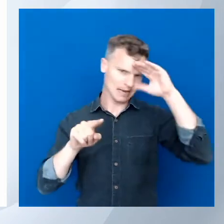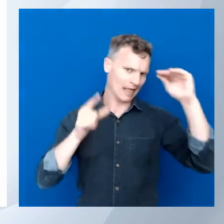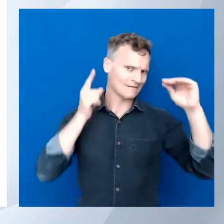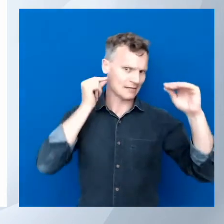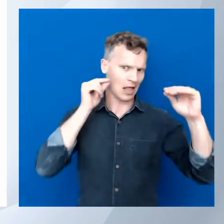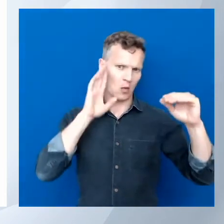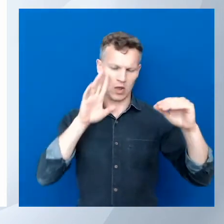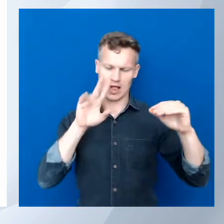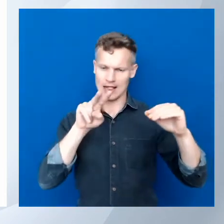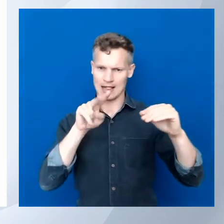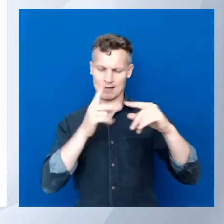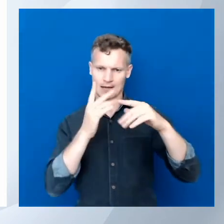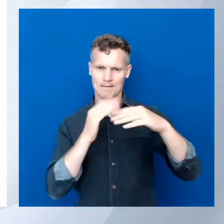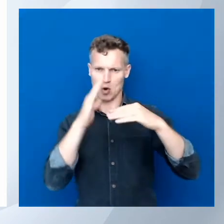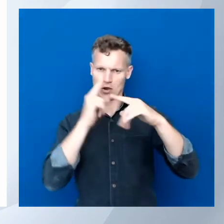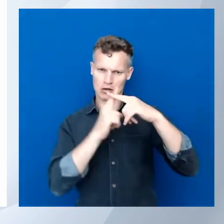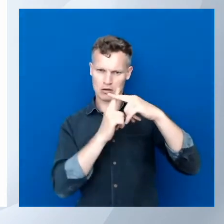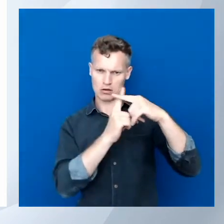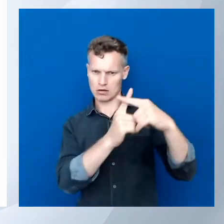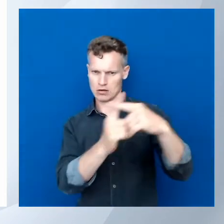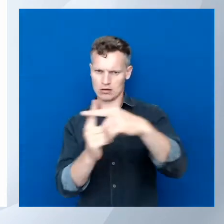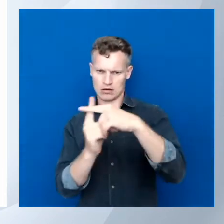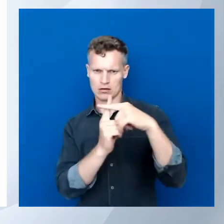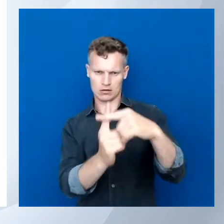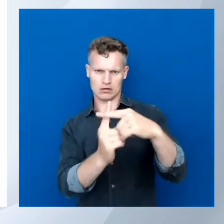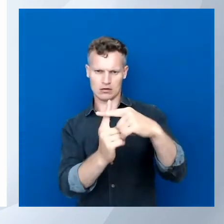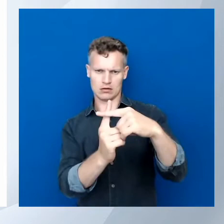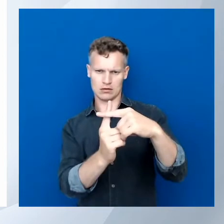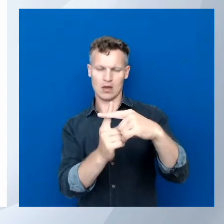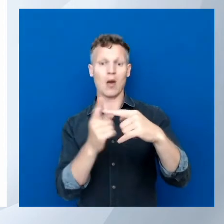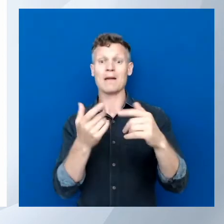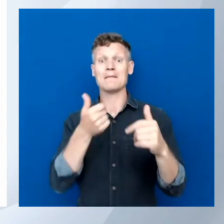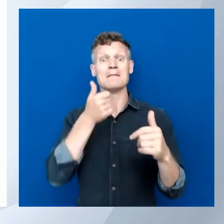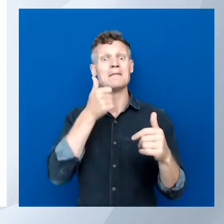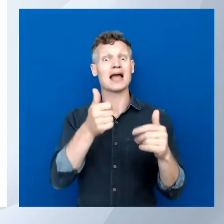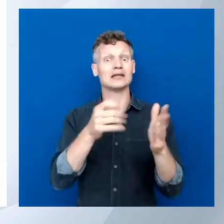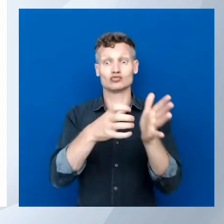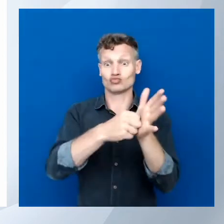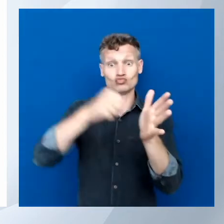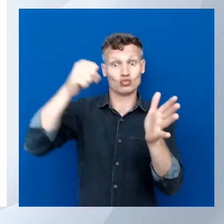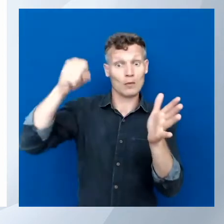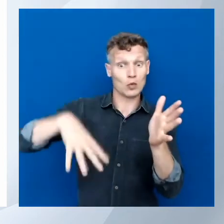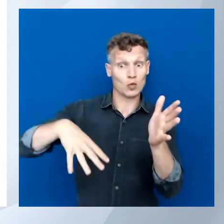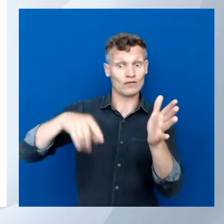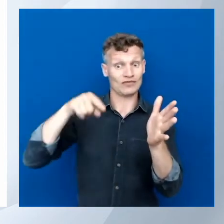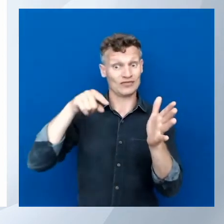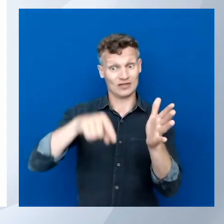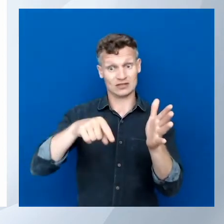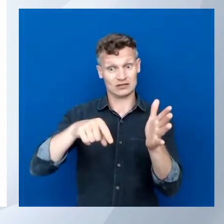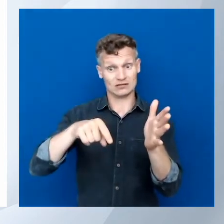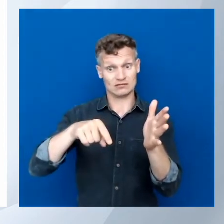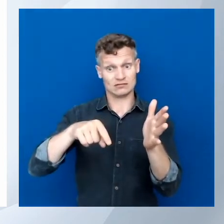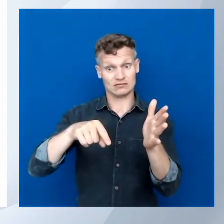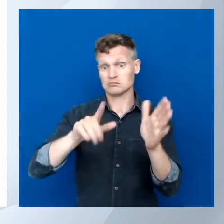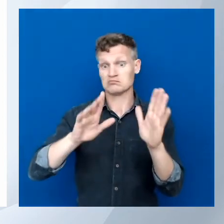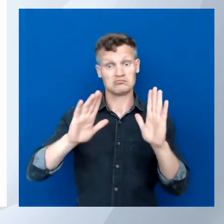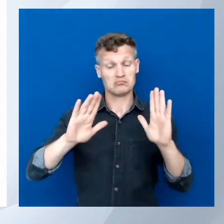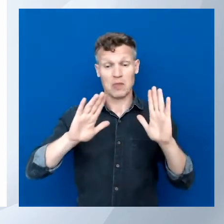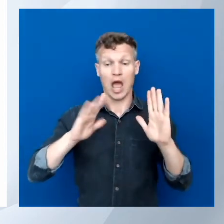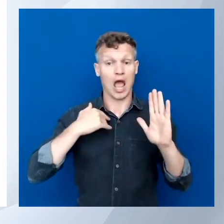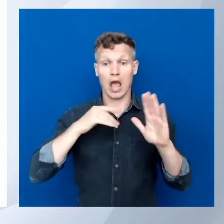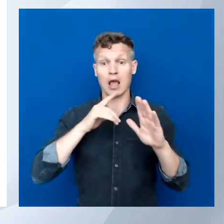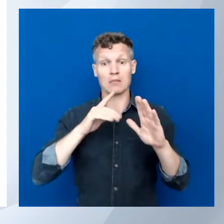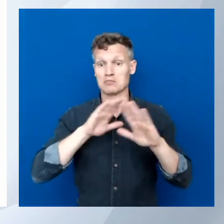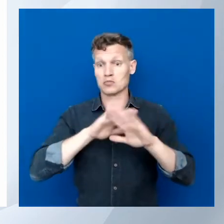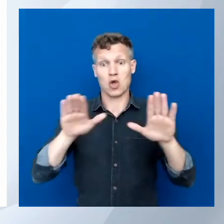the logical choice is to remove this attribute from my training set and say, well, I'm not going to train on gender because obviously that's a bad